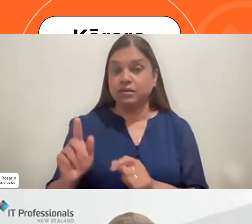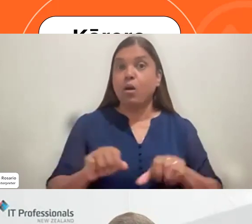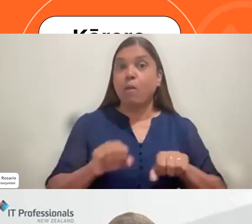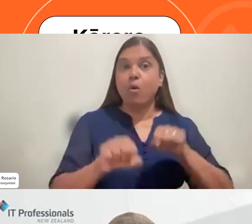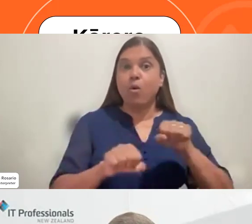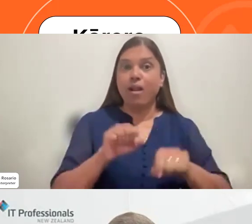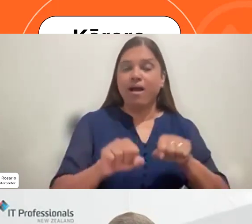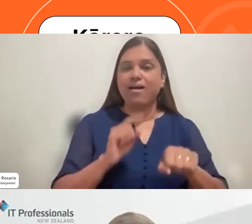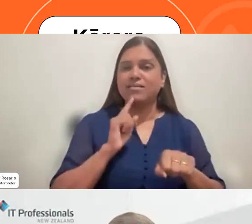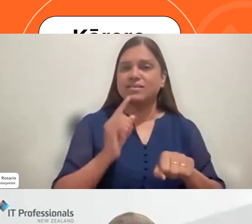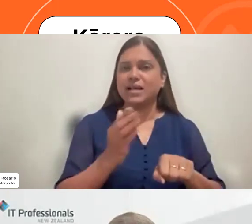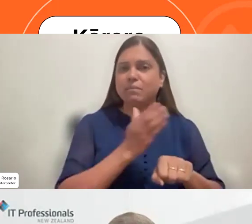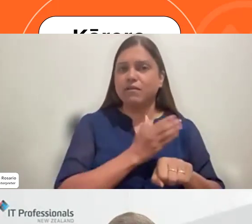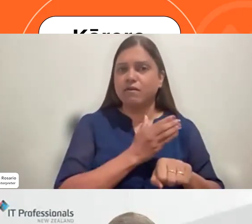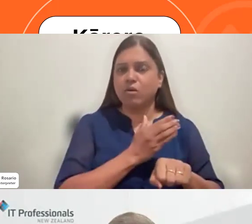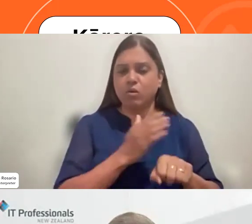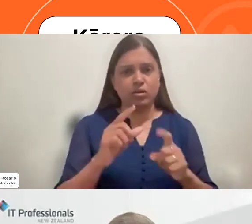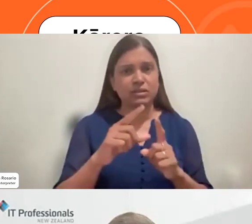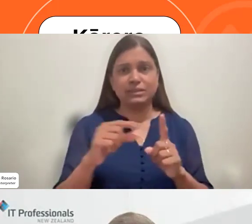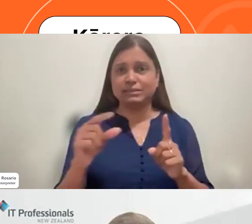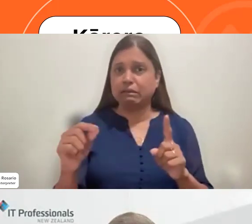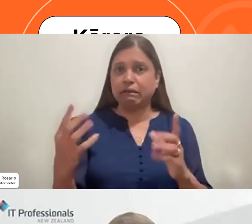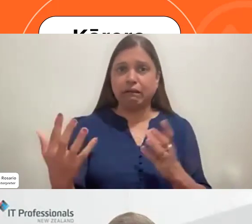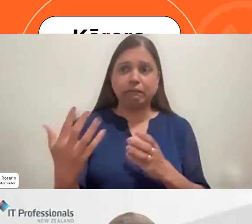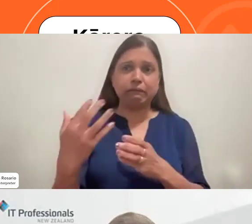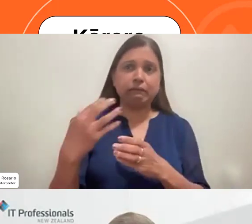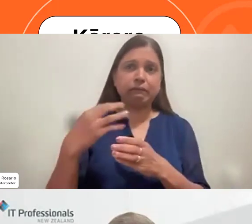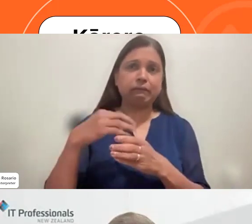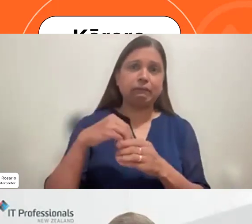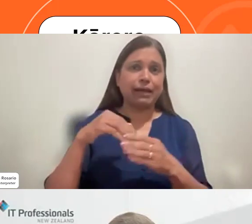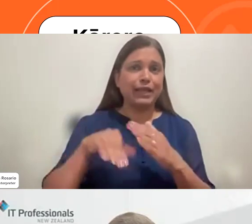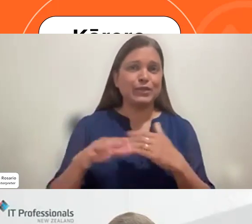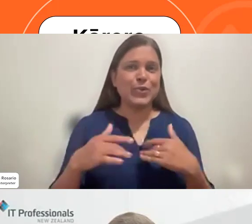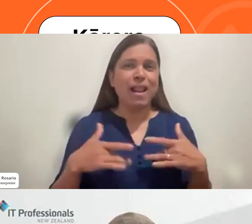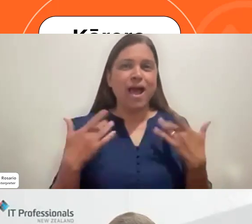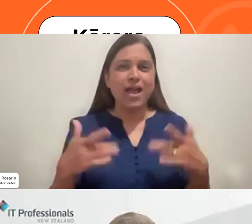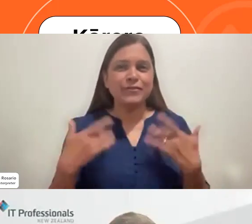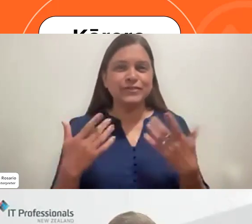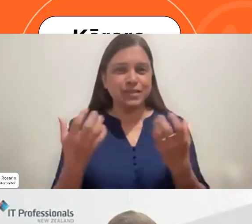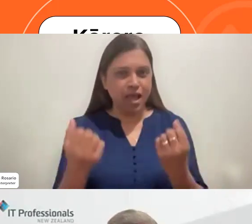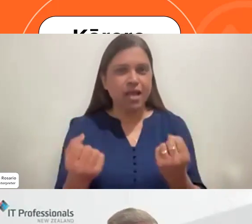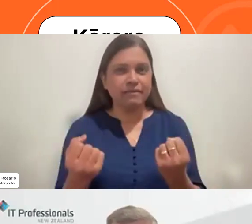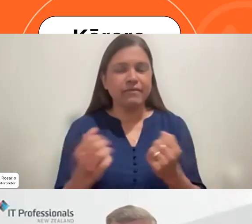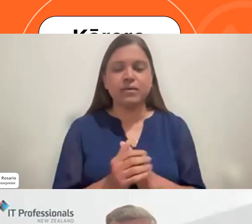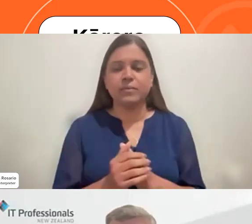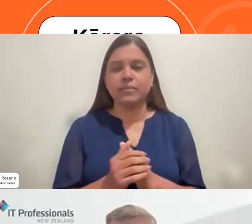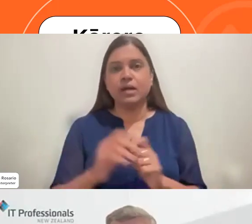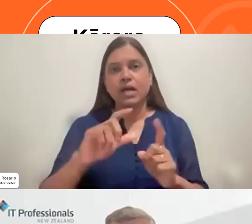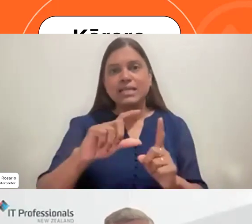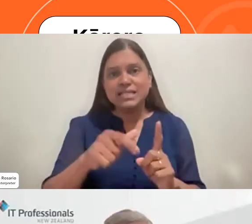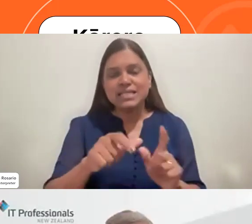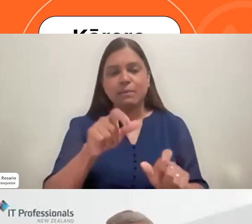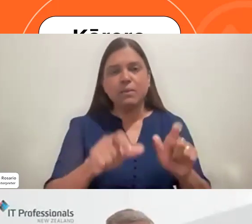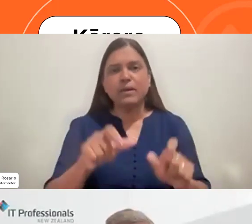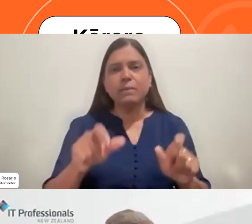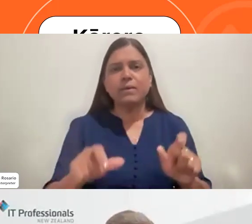is weaving its way into our lives. And she also pointed out that disabled people are more